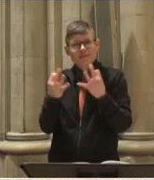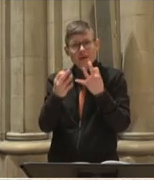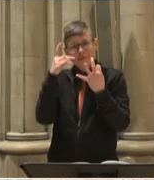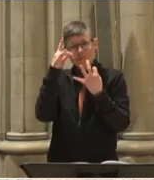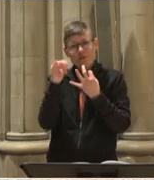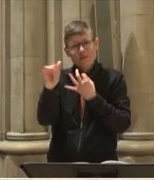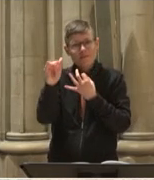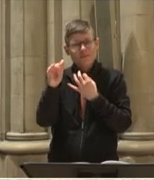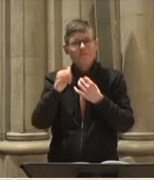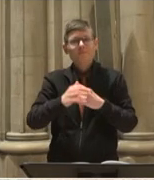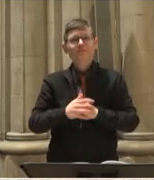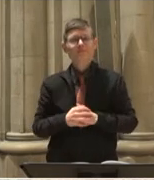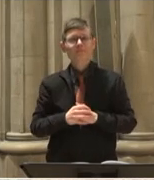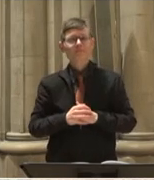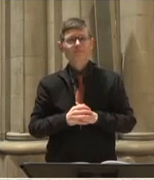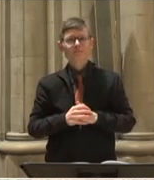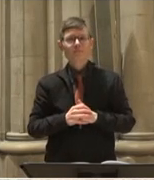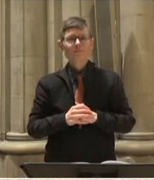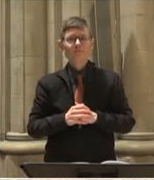forever."